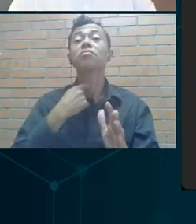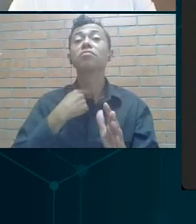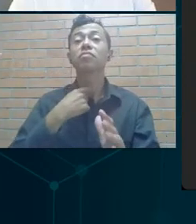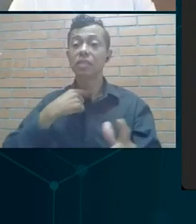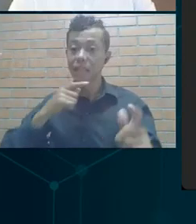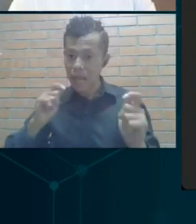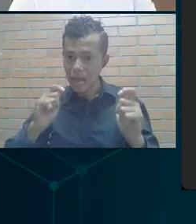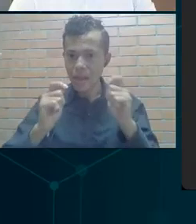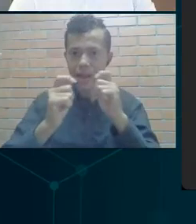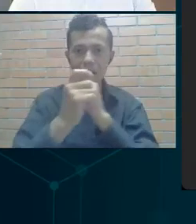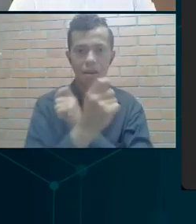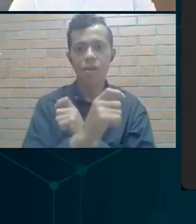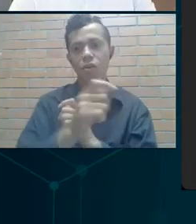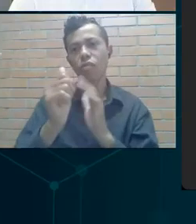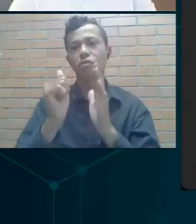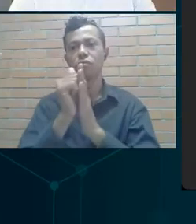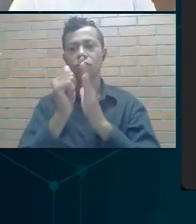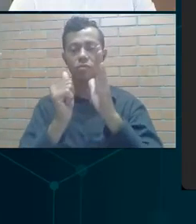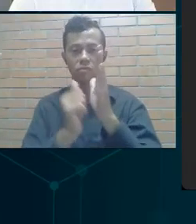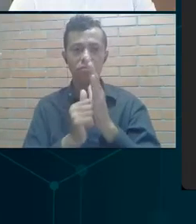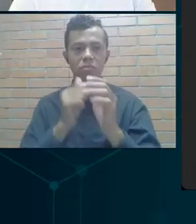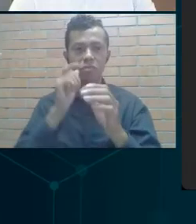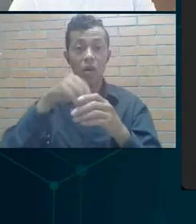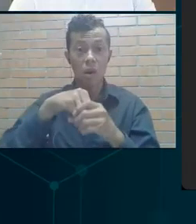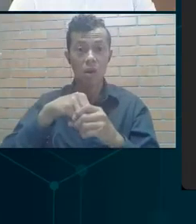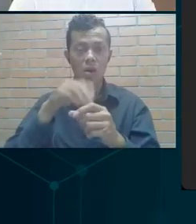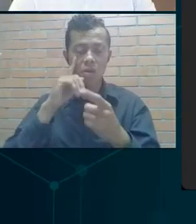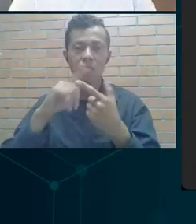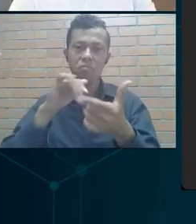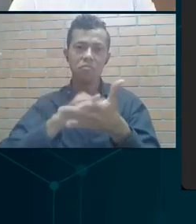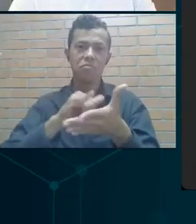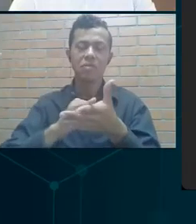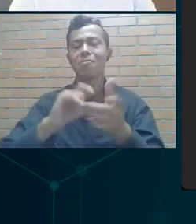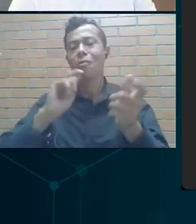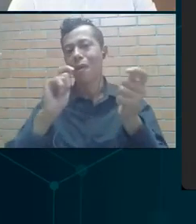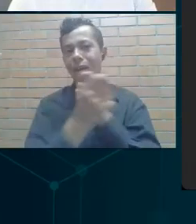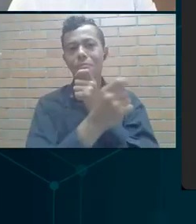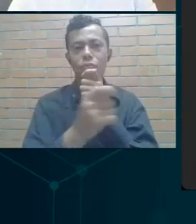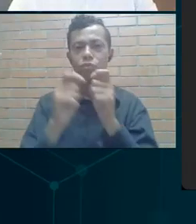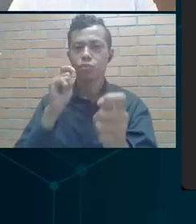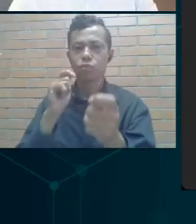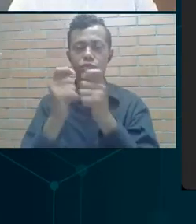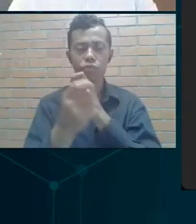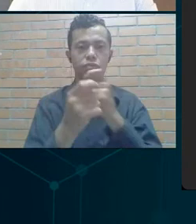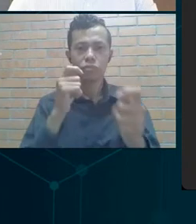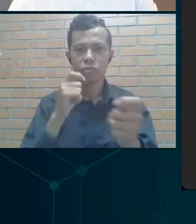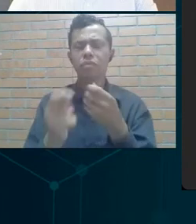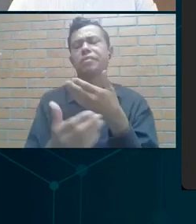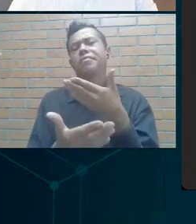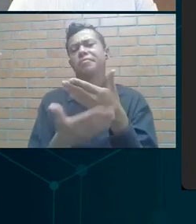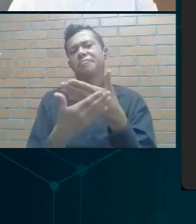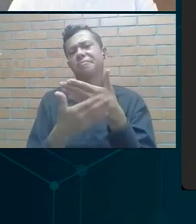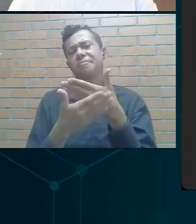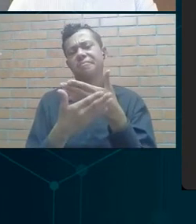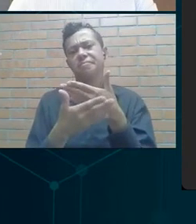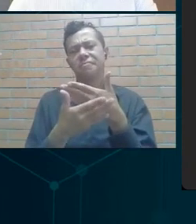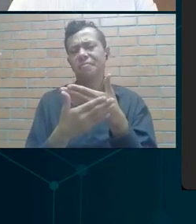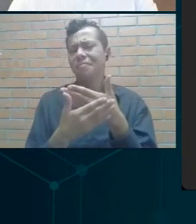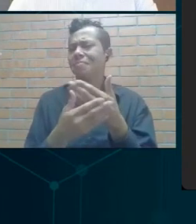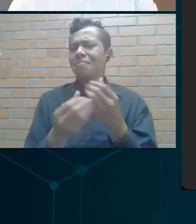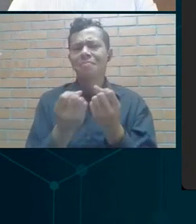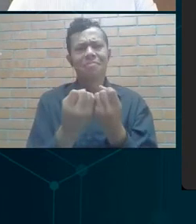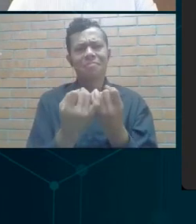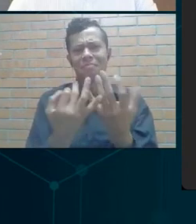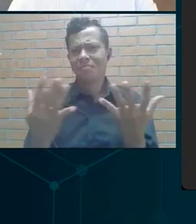can find a lot of the building blocks are free, and you can test them out,